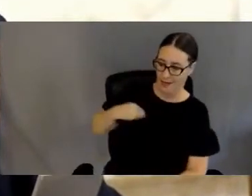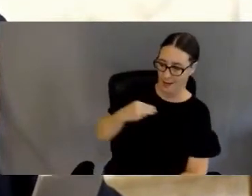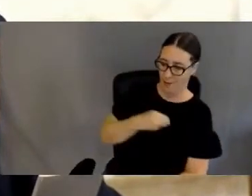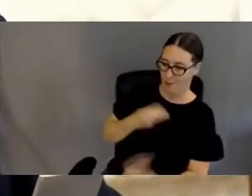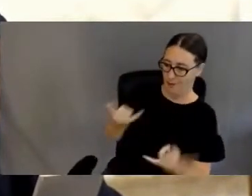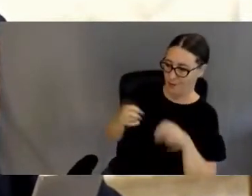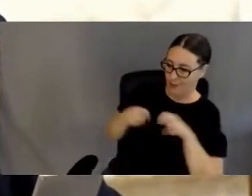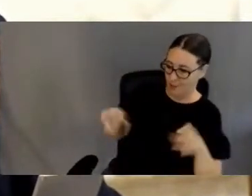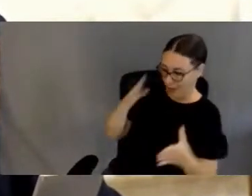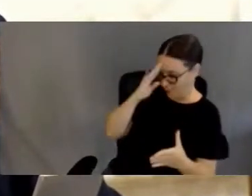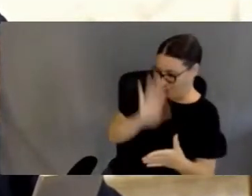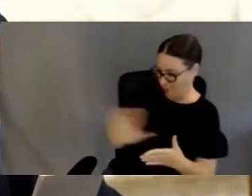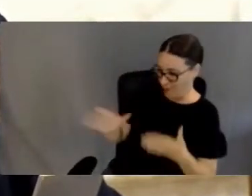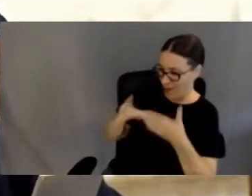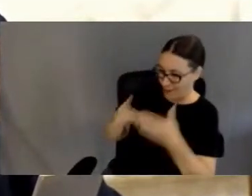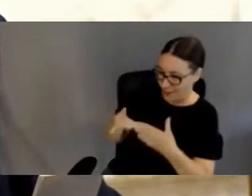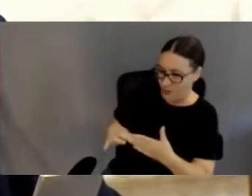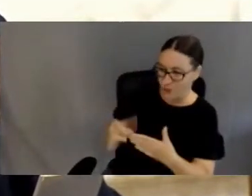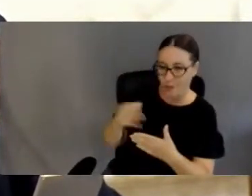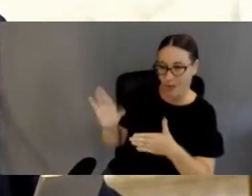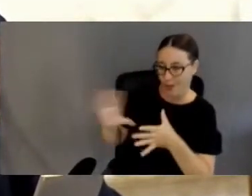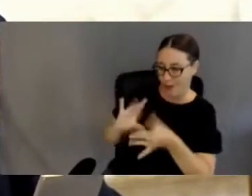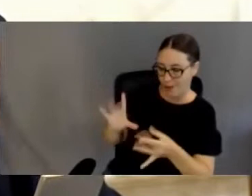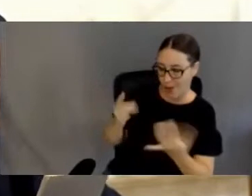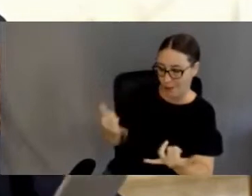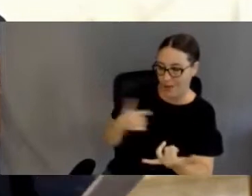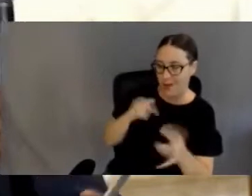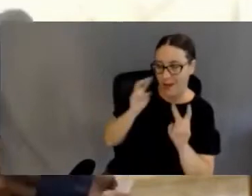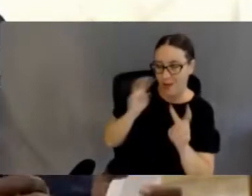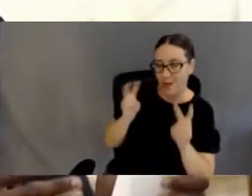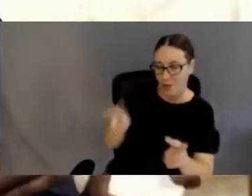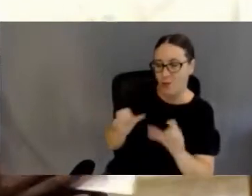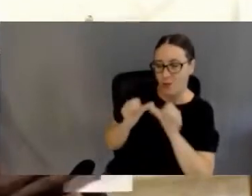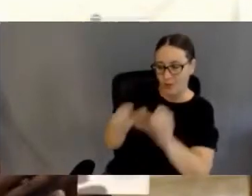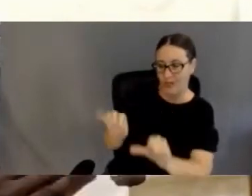their leadership and for their comments today, and I look forward to continuing the conversation.